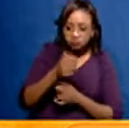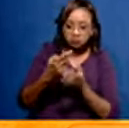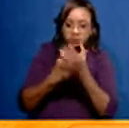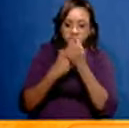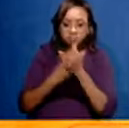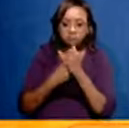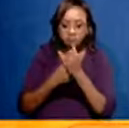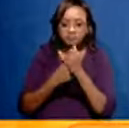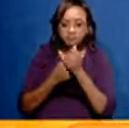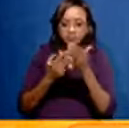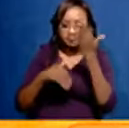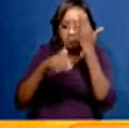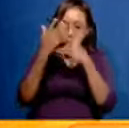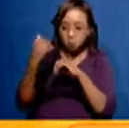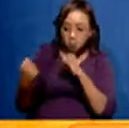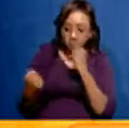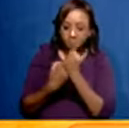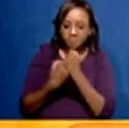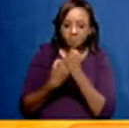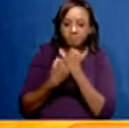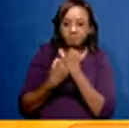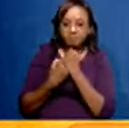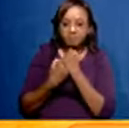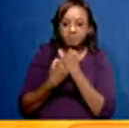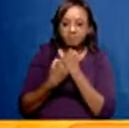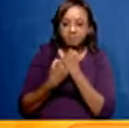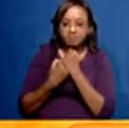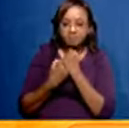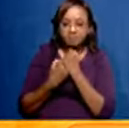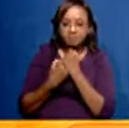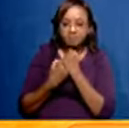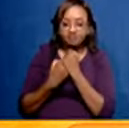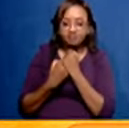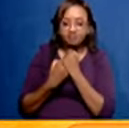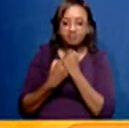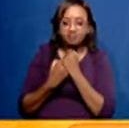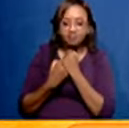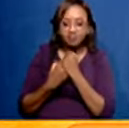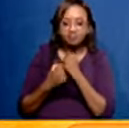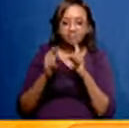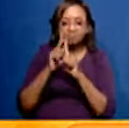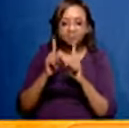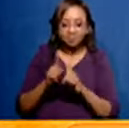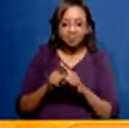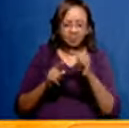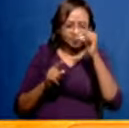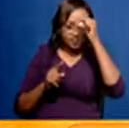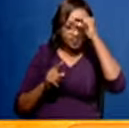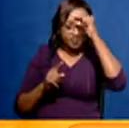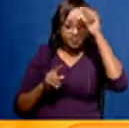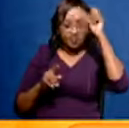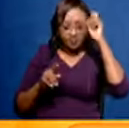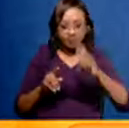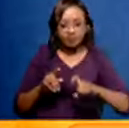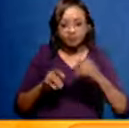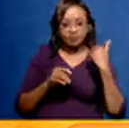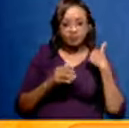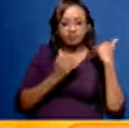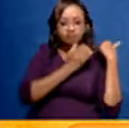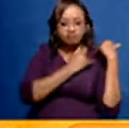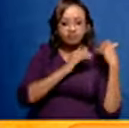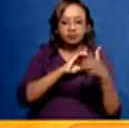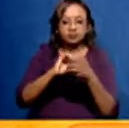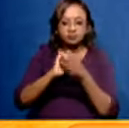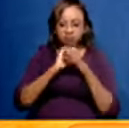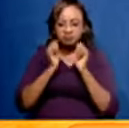the world to the university, and bring the University of Nairobi to the world, there's also a role for government to play to engage with the